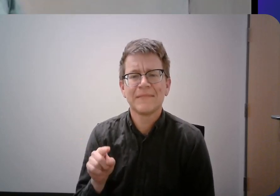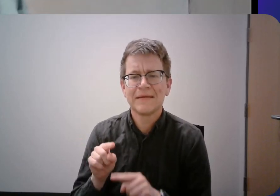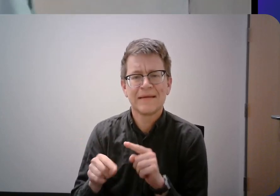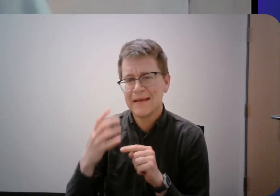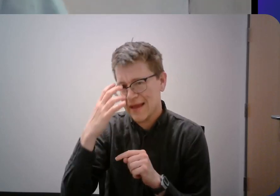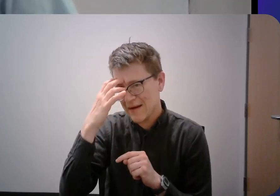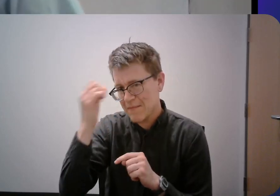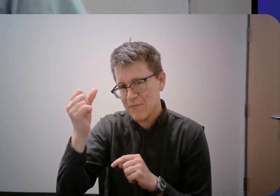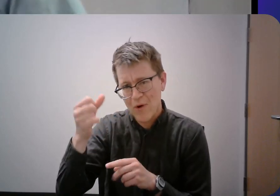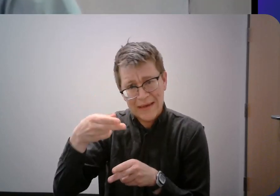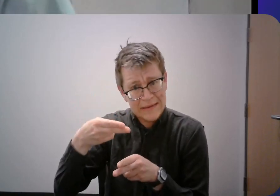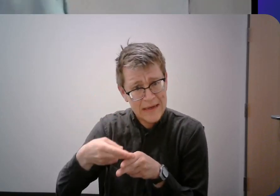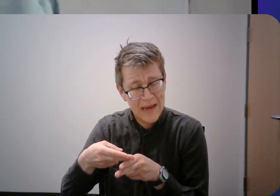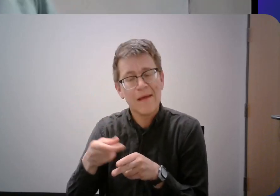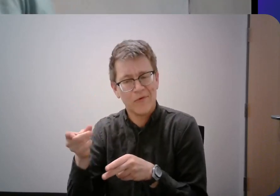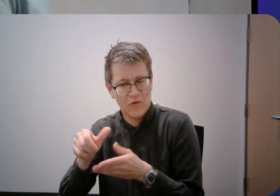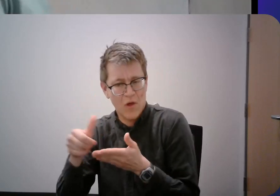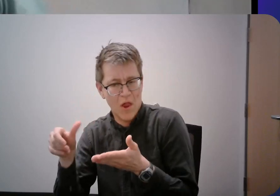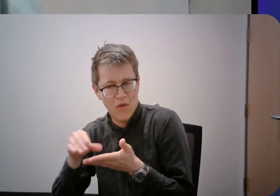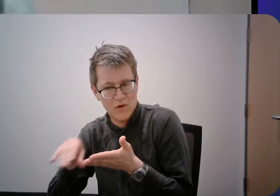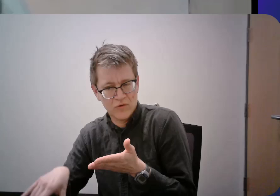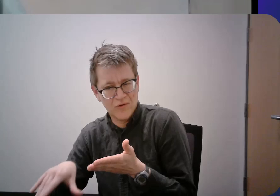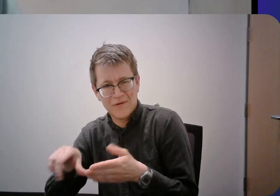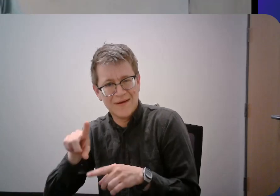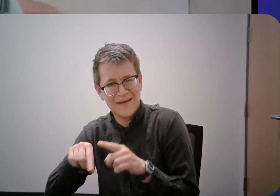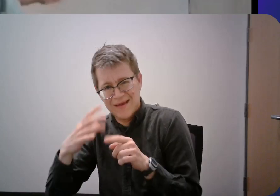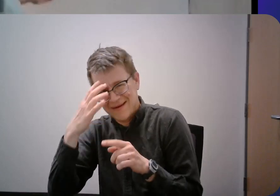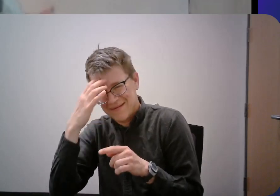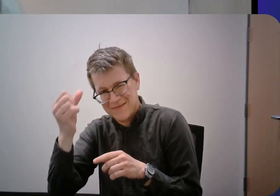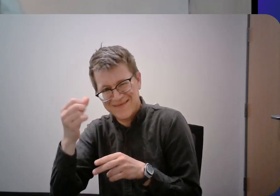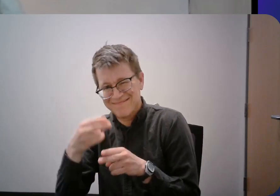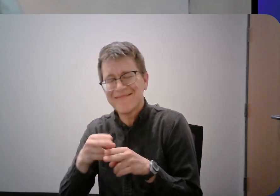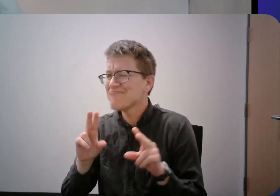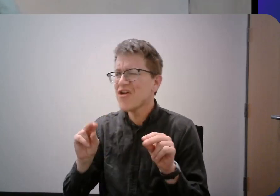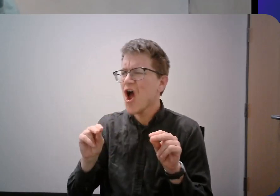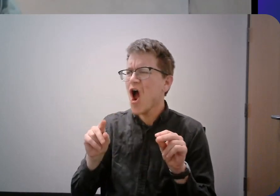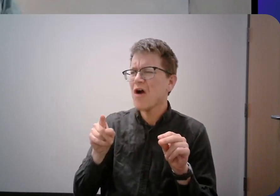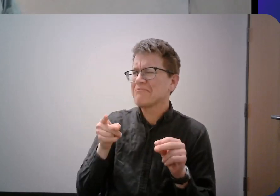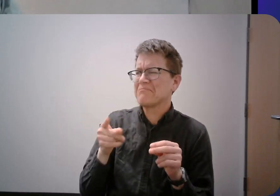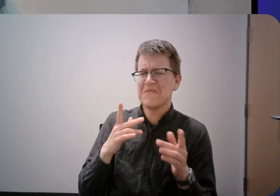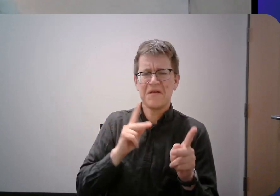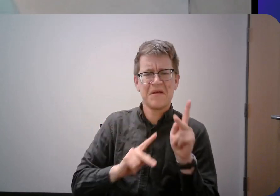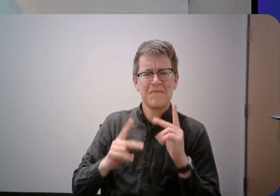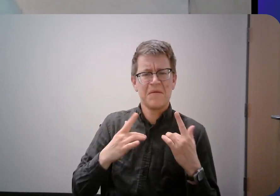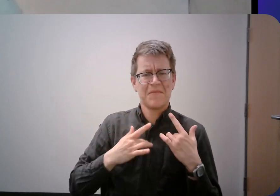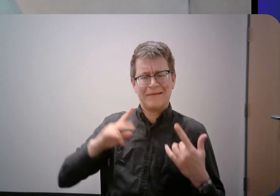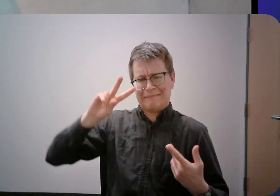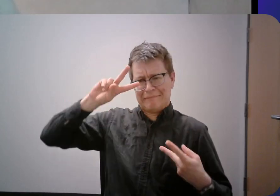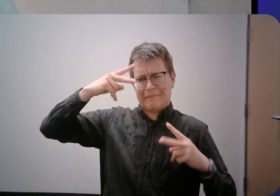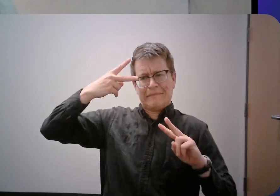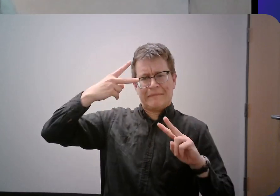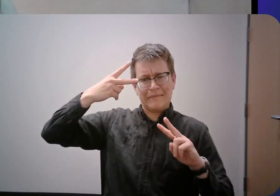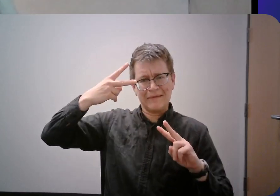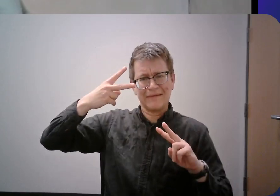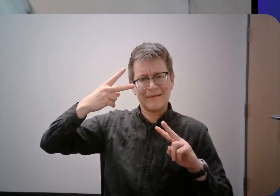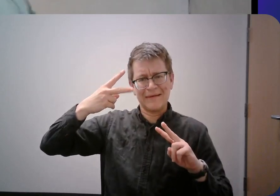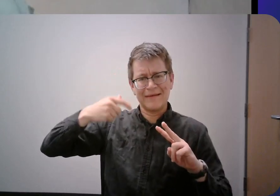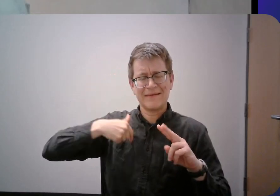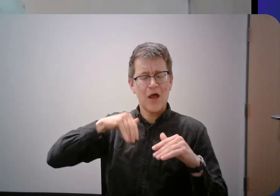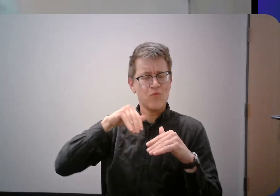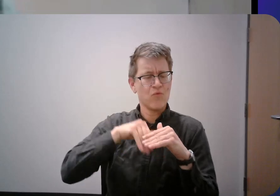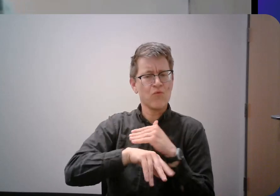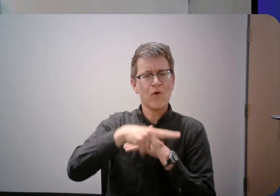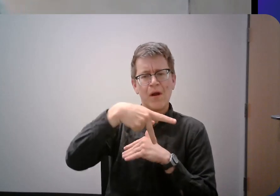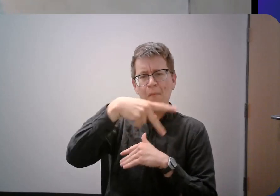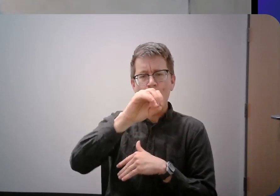time. It's like, I would walk into the post office and he just left maybe a few minutes ago. Weren't you just here? I said, no, it wasn't me. Didn't I just?